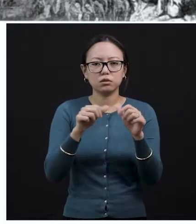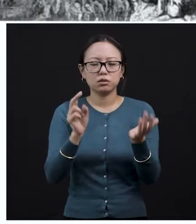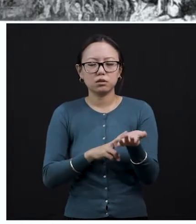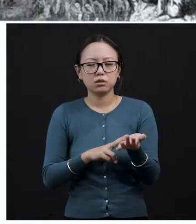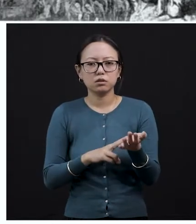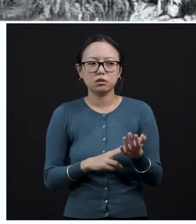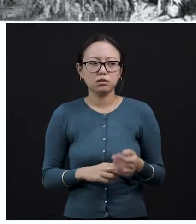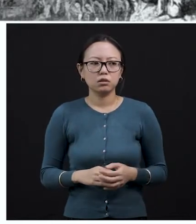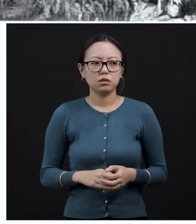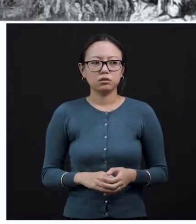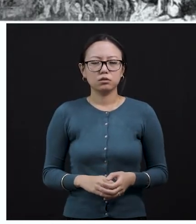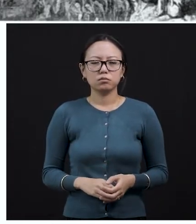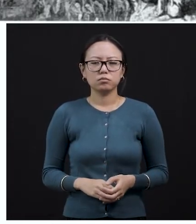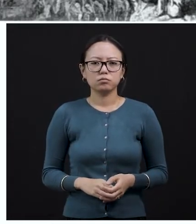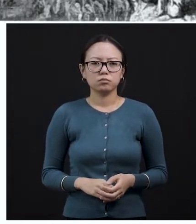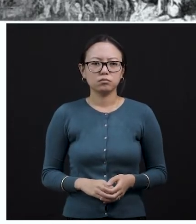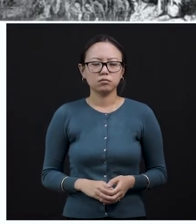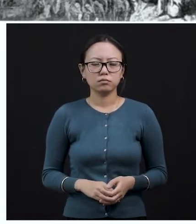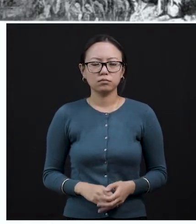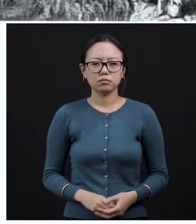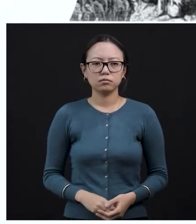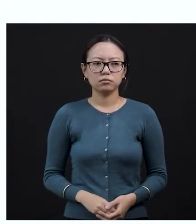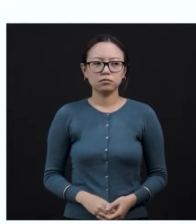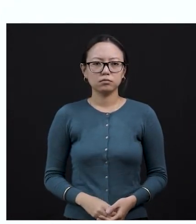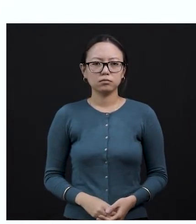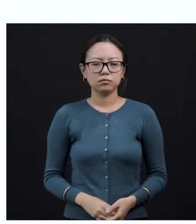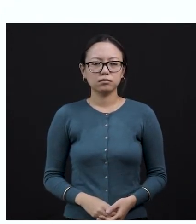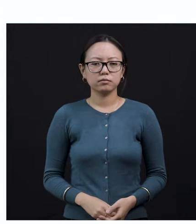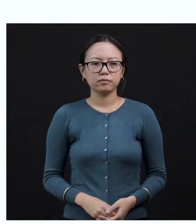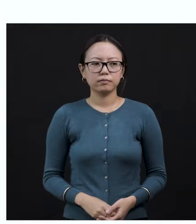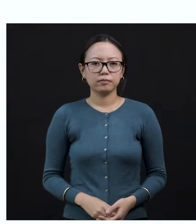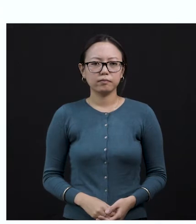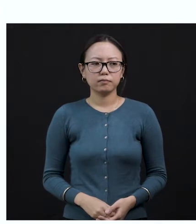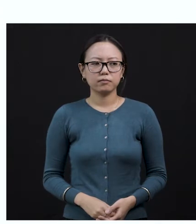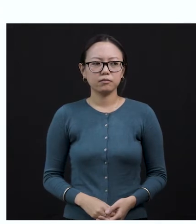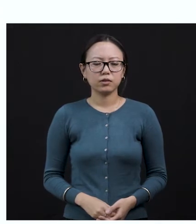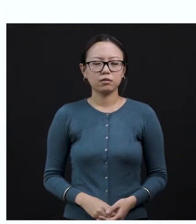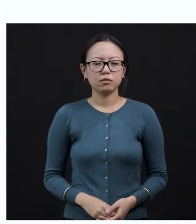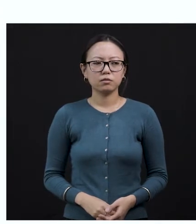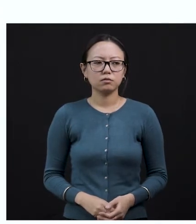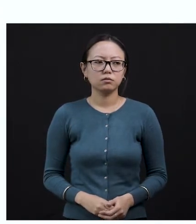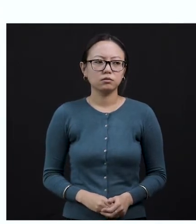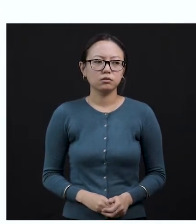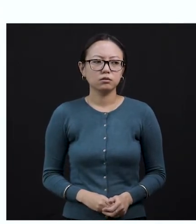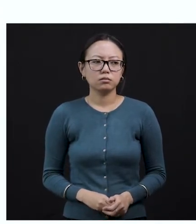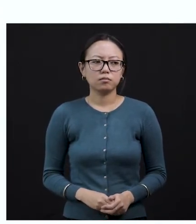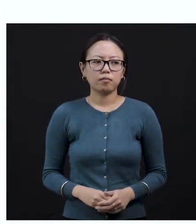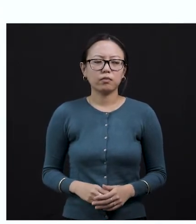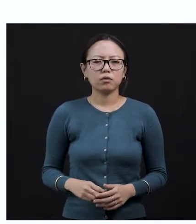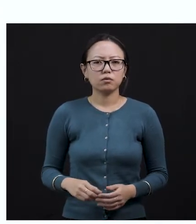civilization spread in many parts of India, okay? Now, the most civilized and